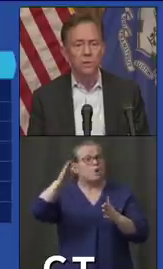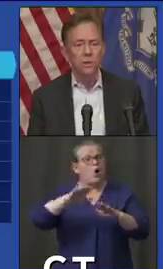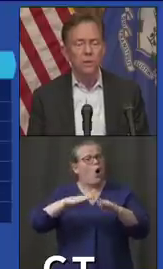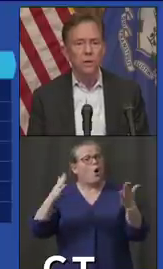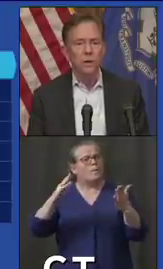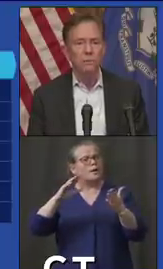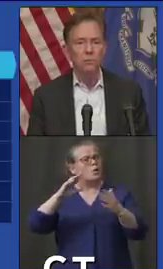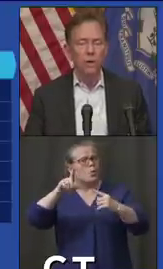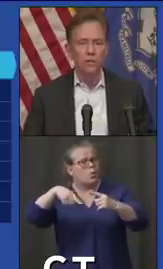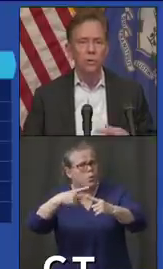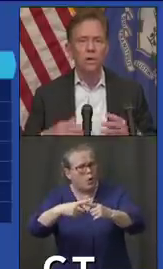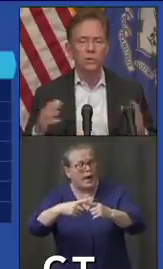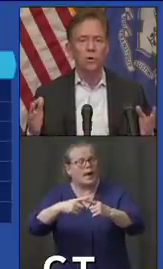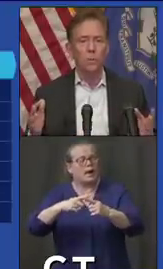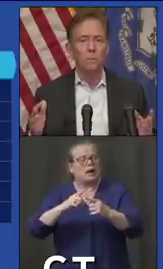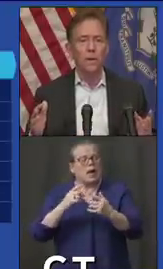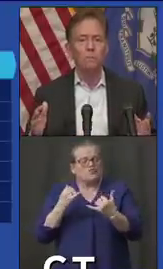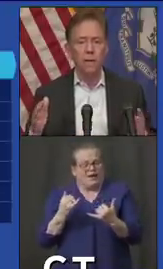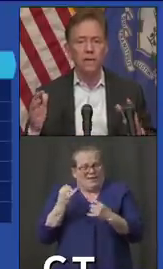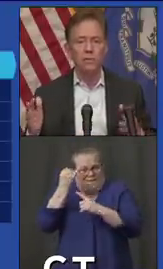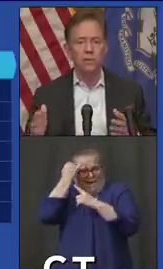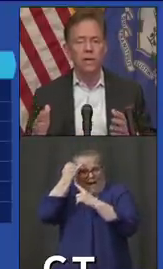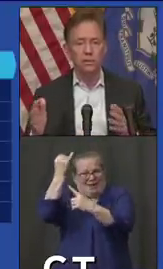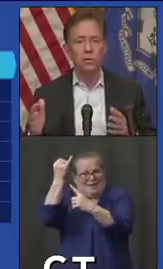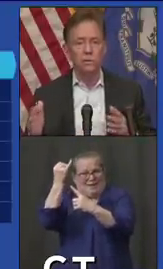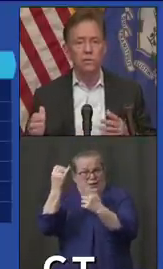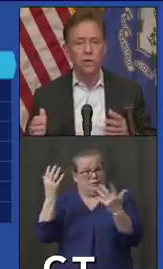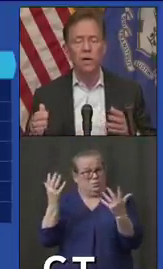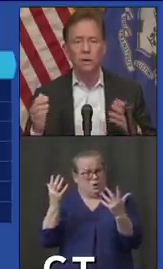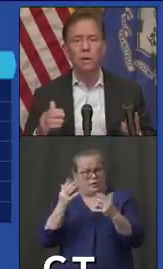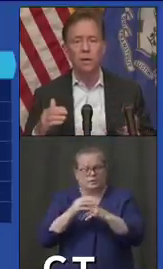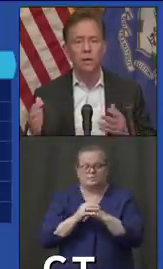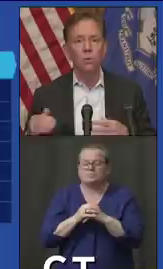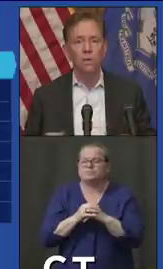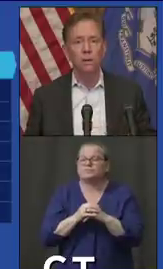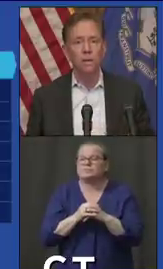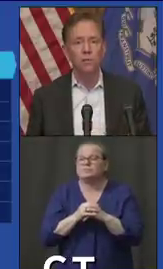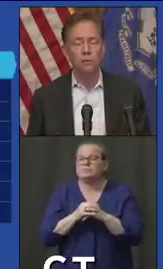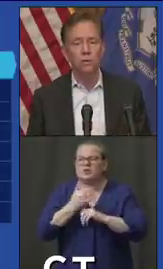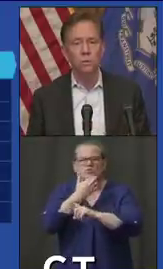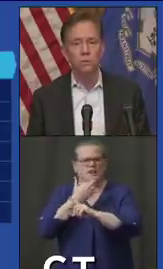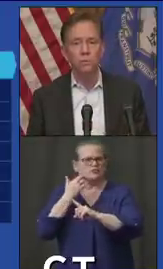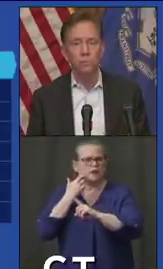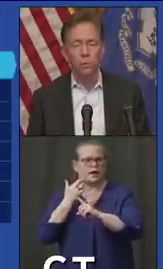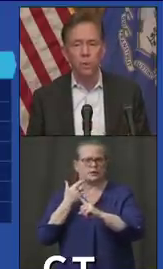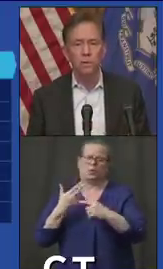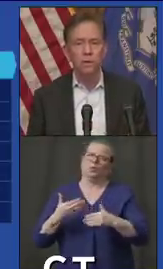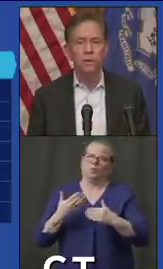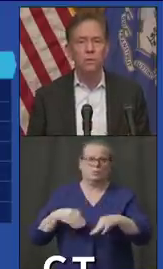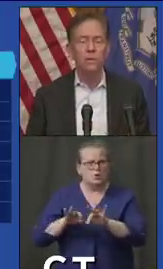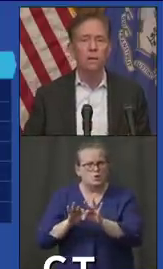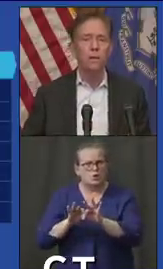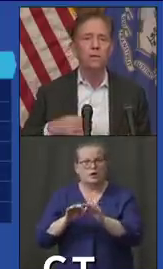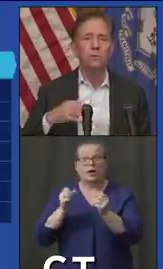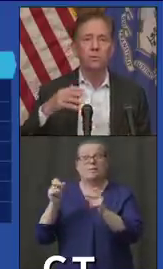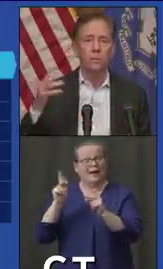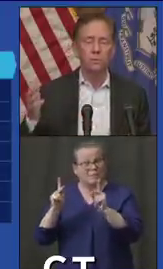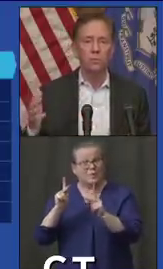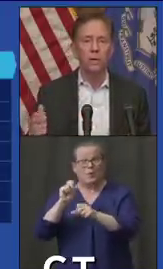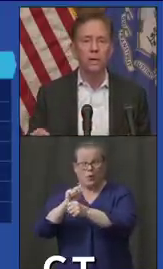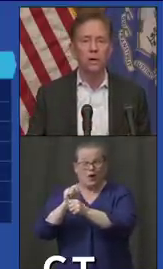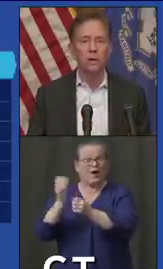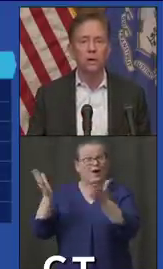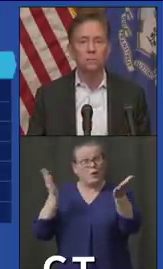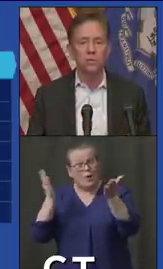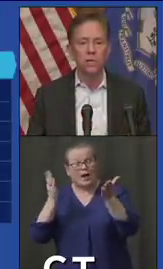follows. Restaurants are a big piece of that service economy. I know what that means in terms of employment. I know what that means in terms